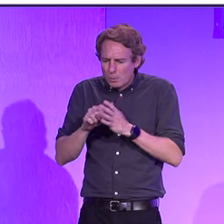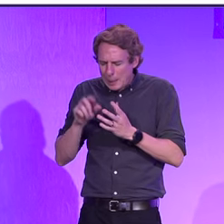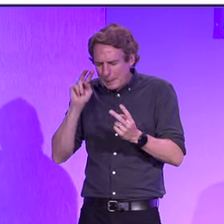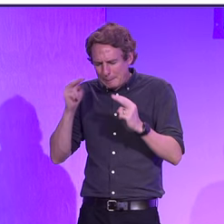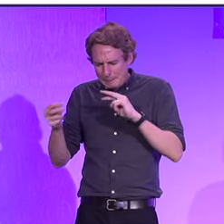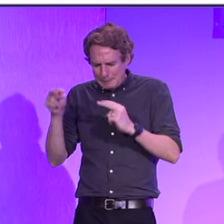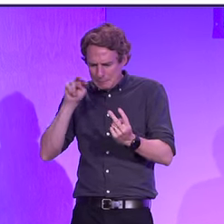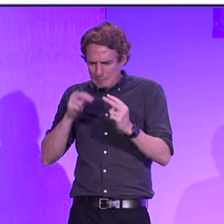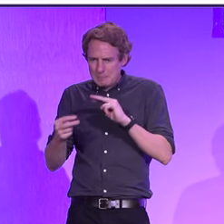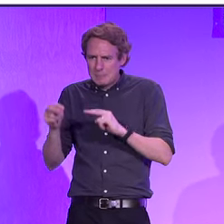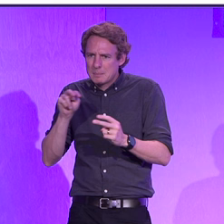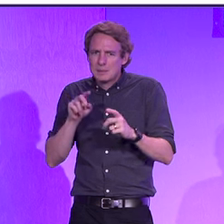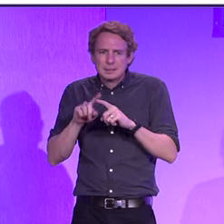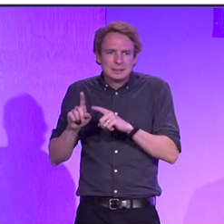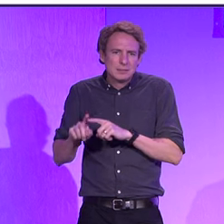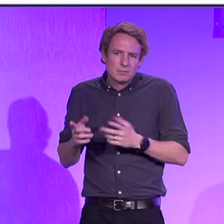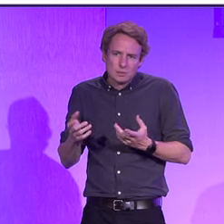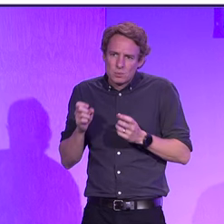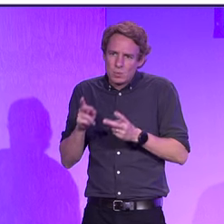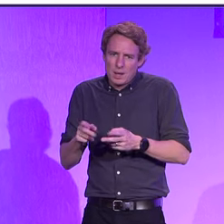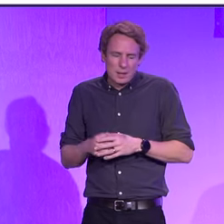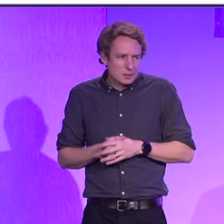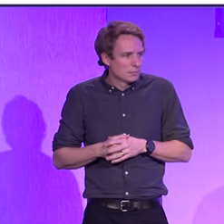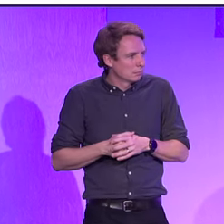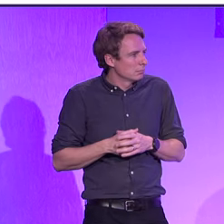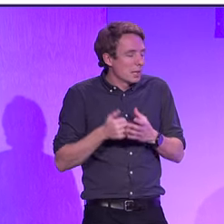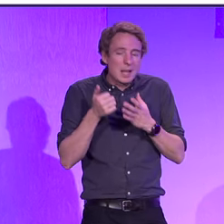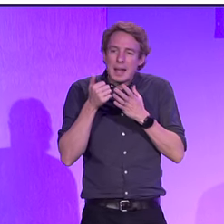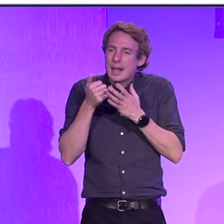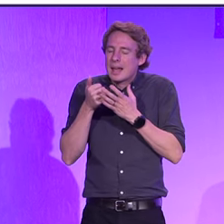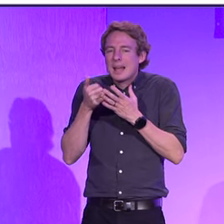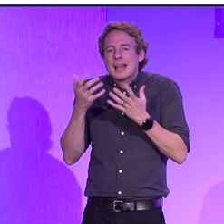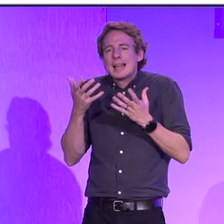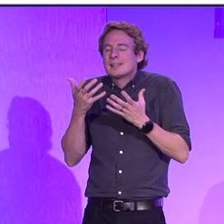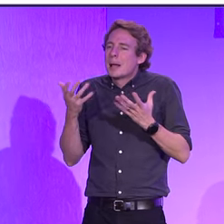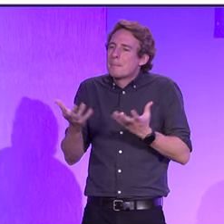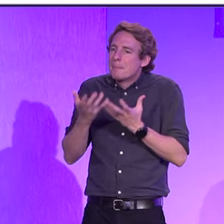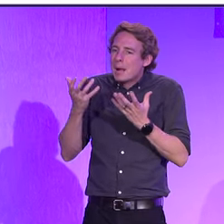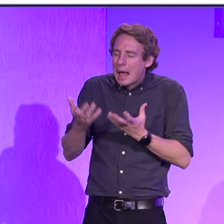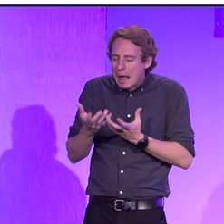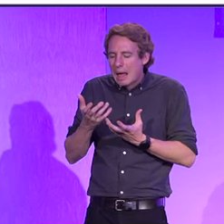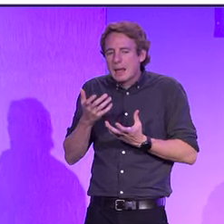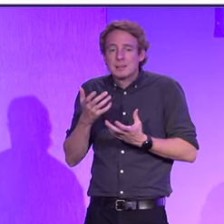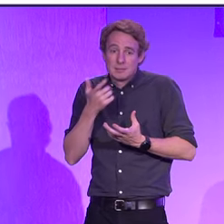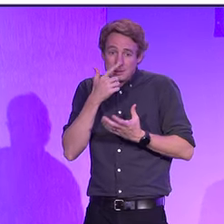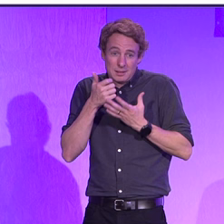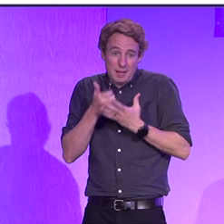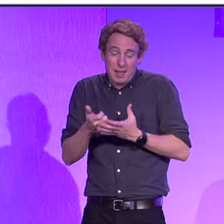different angles. Google is a big example of that. And engaging in play can really increase